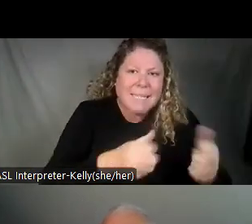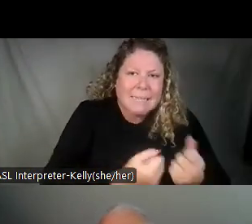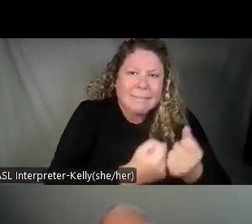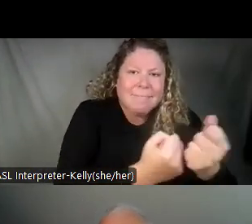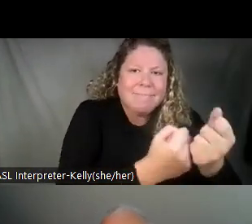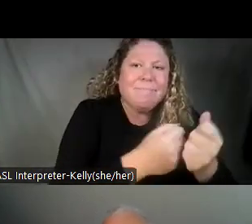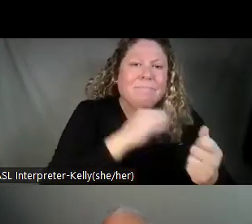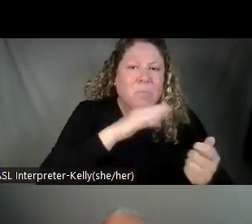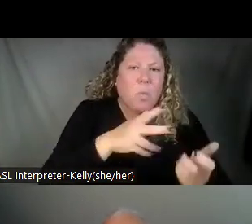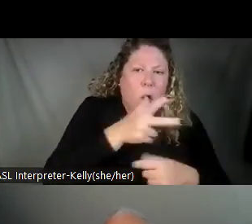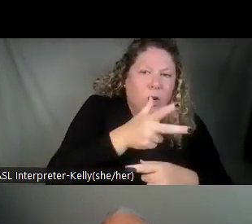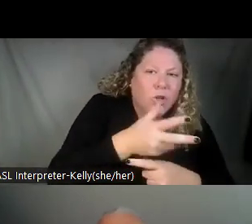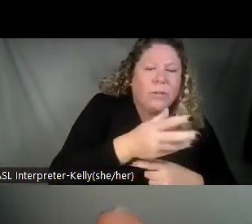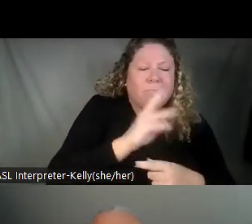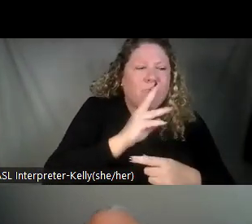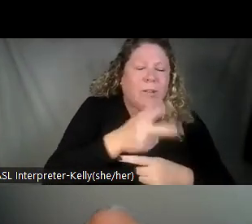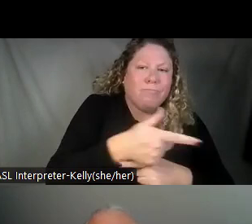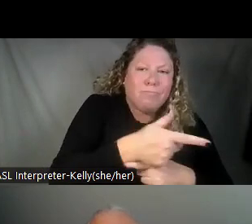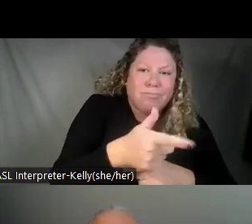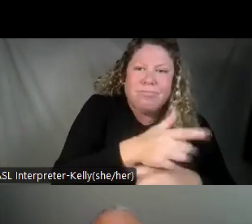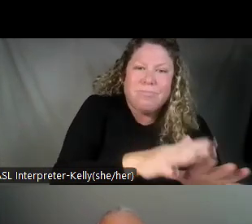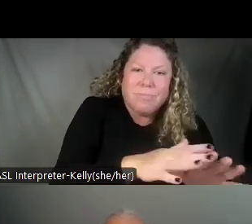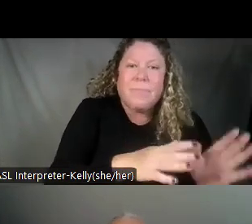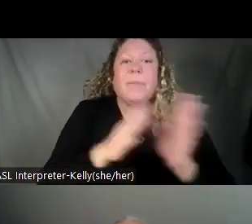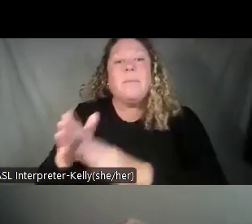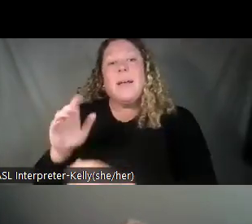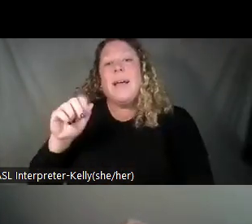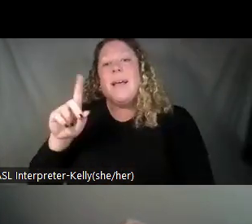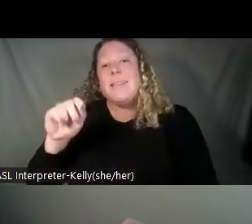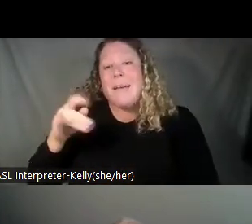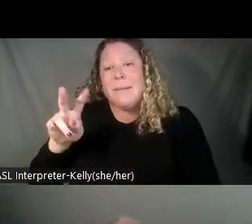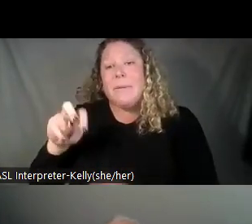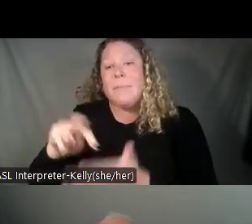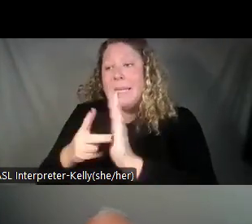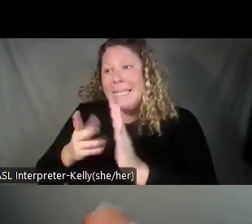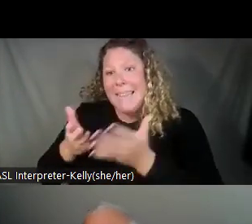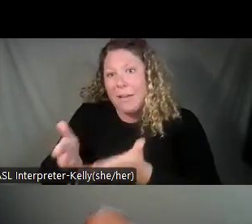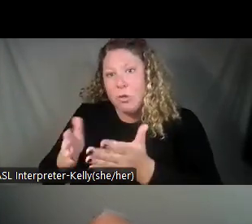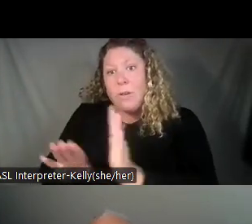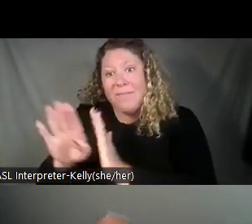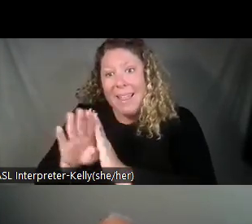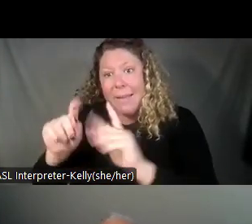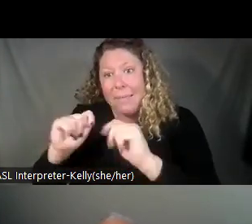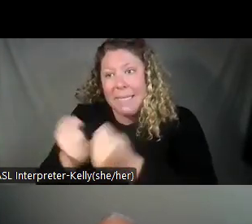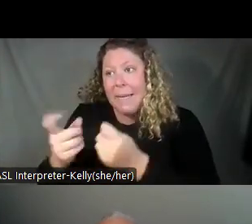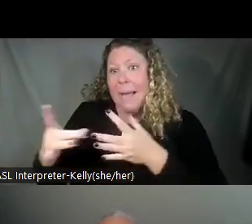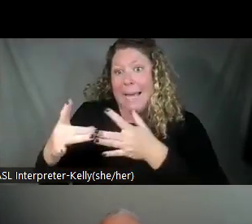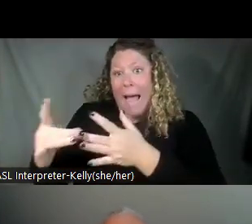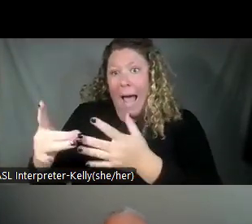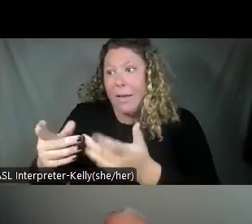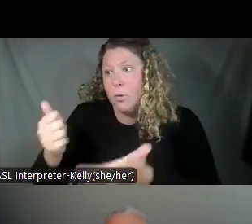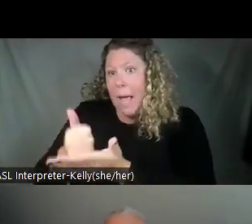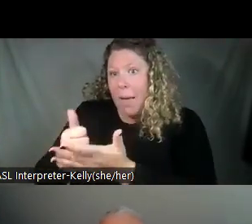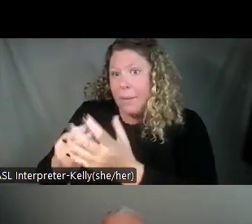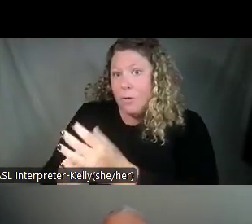in different stages and they're there to develop the team, to guide the team and to develop the team to grow to a